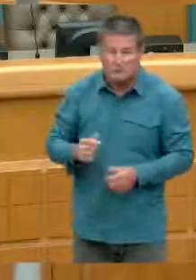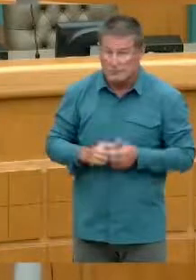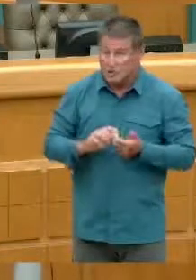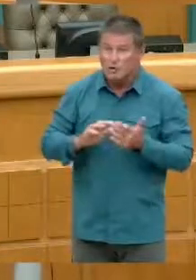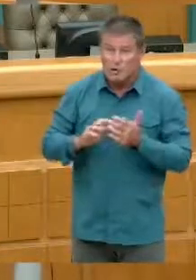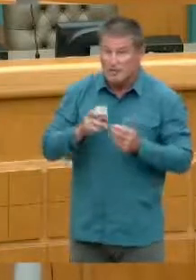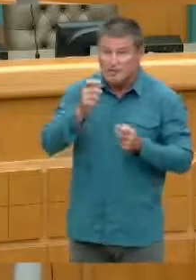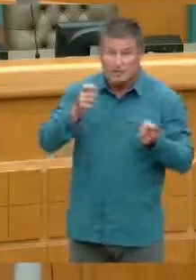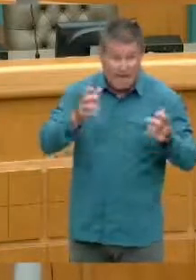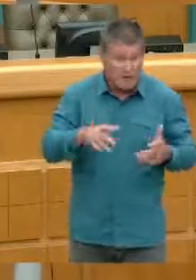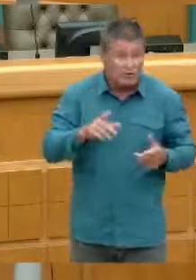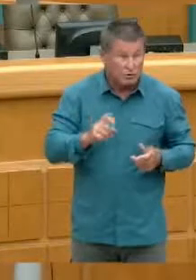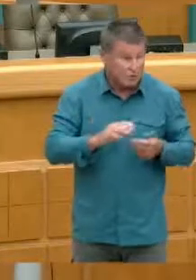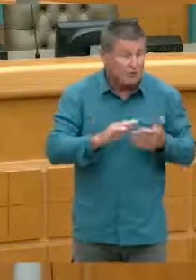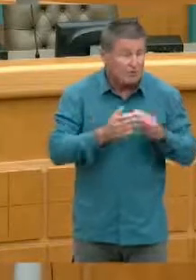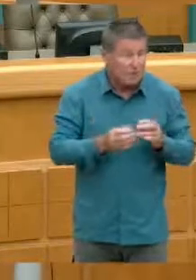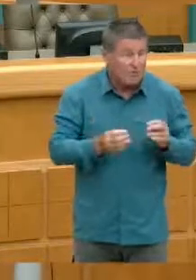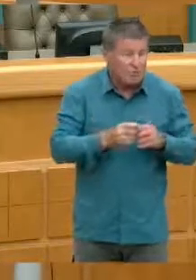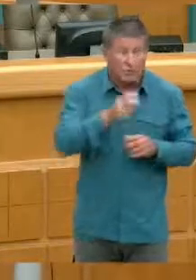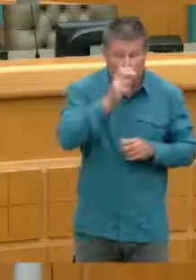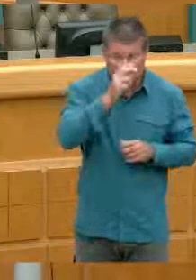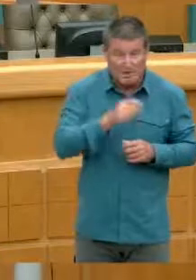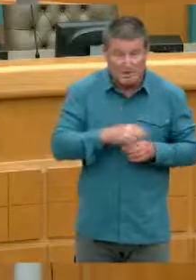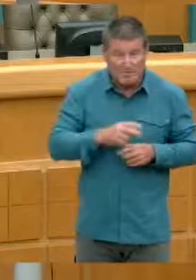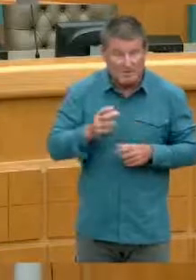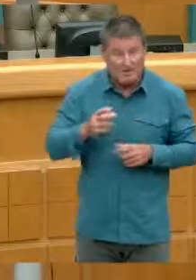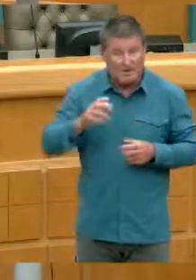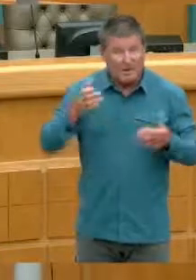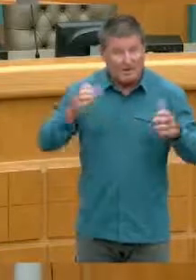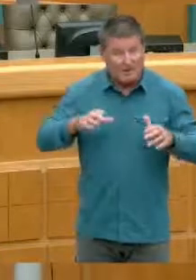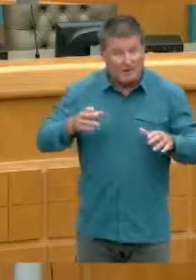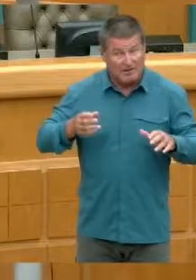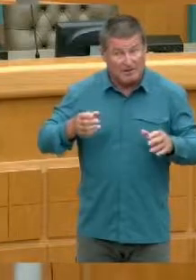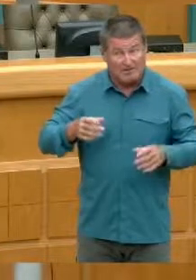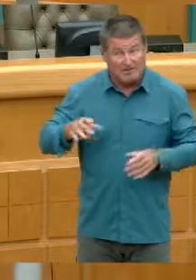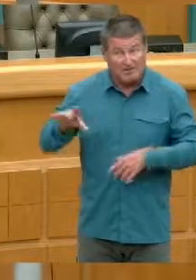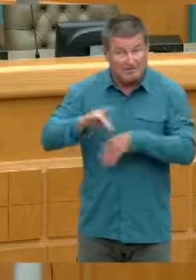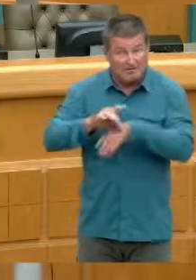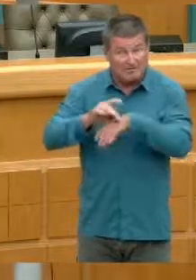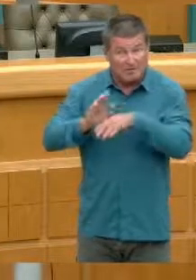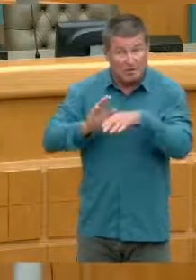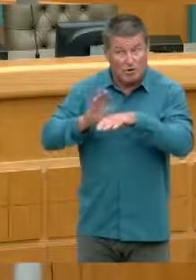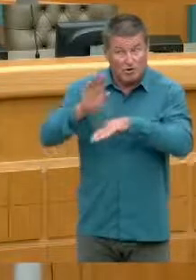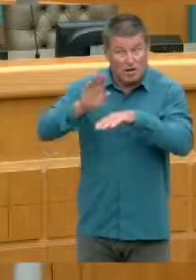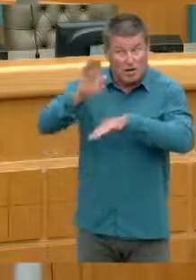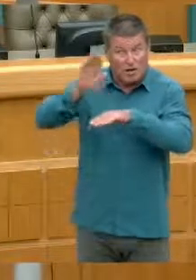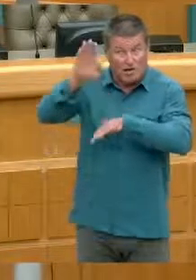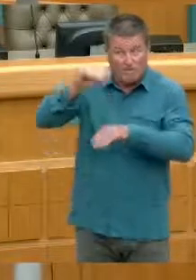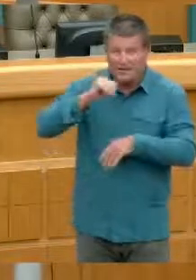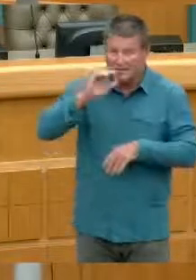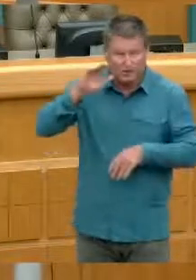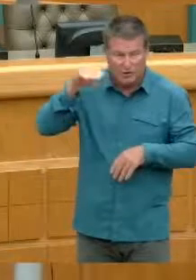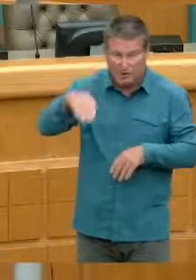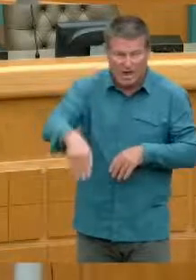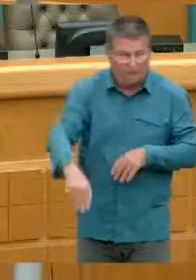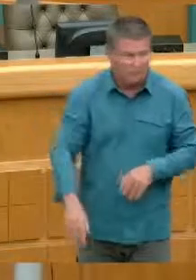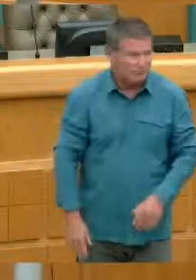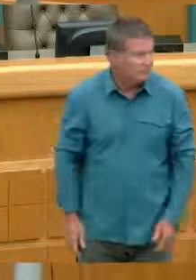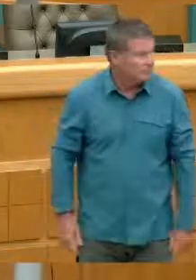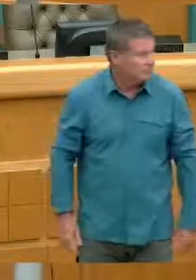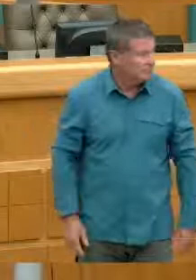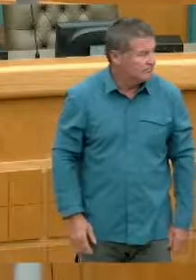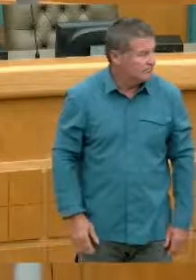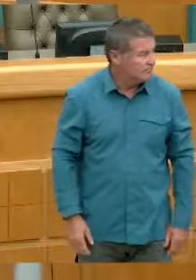as time goes on, because the probability of contracting COVID-19 increases through time. It doesn't decrease through time right now.